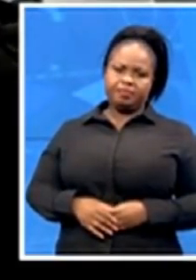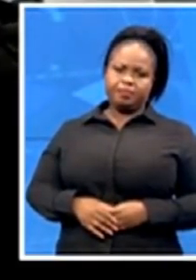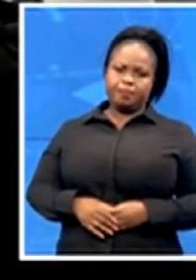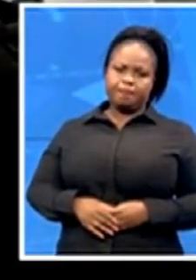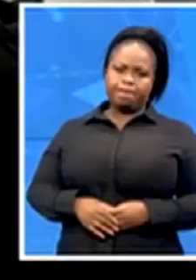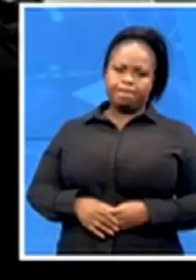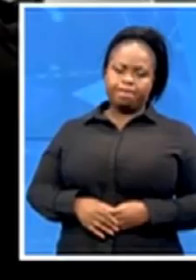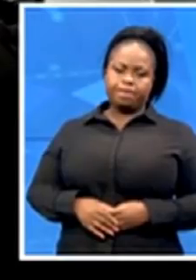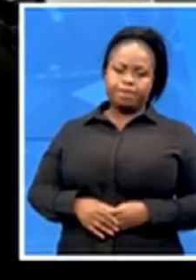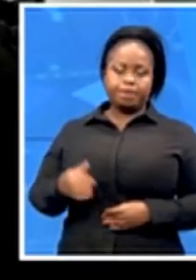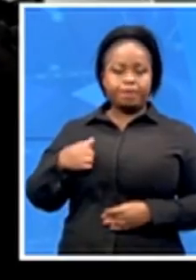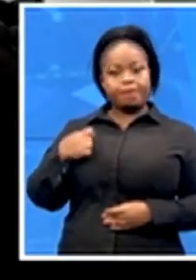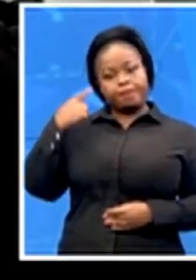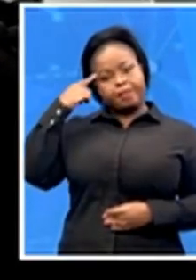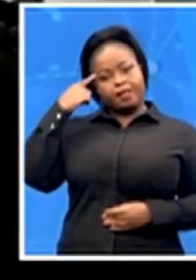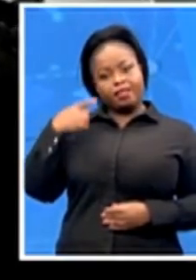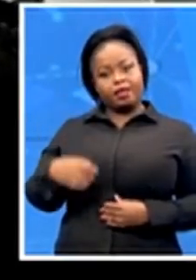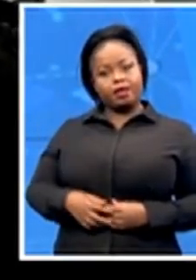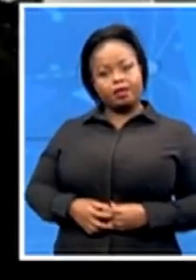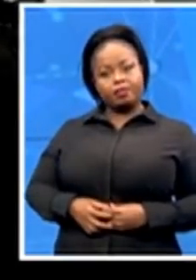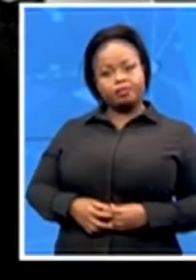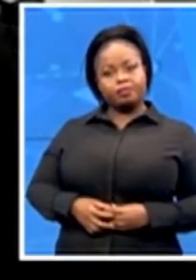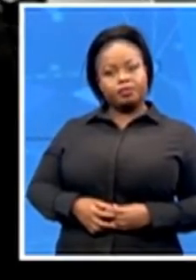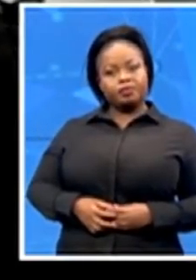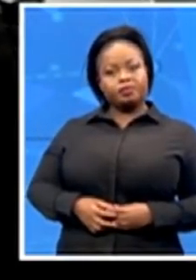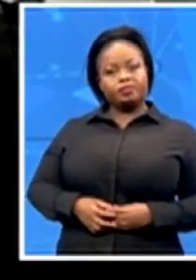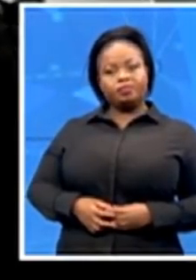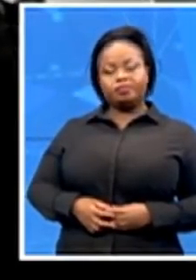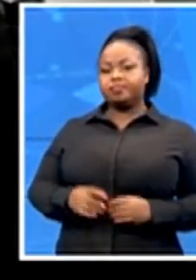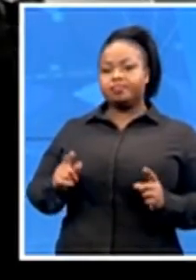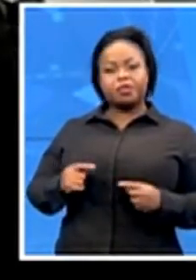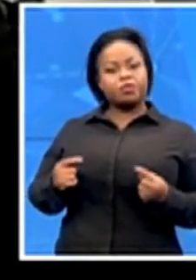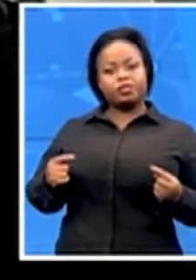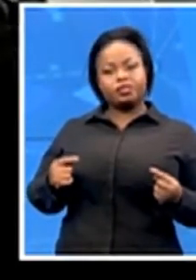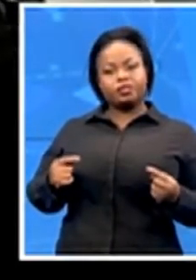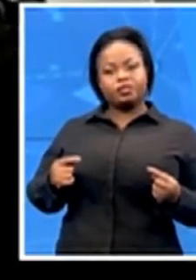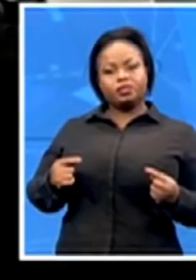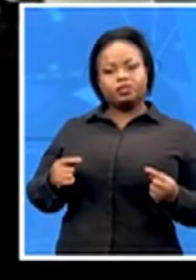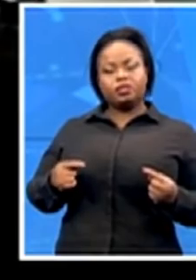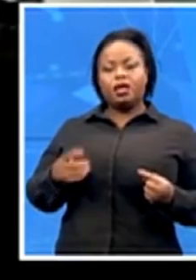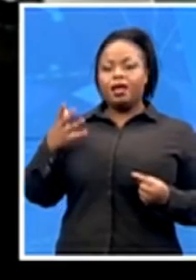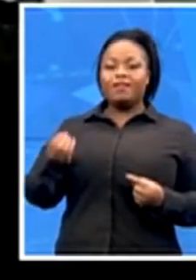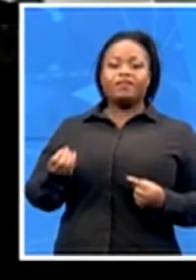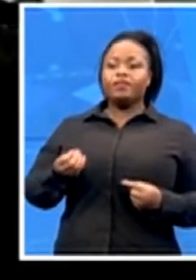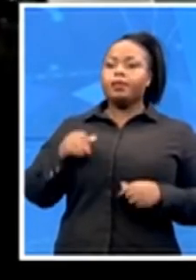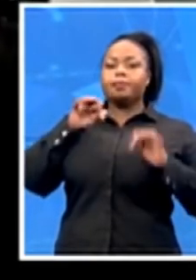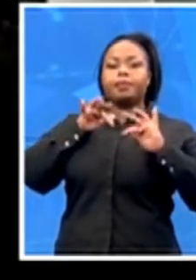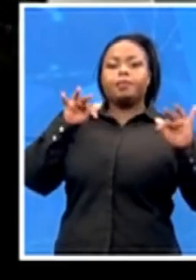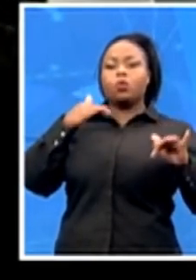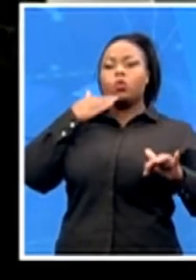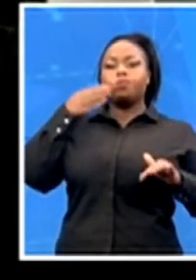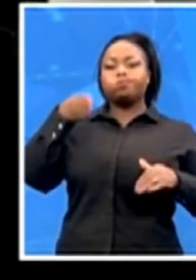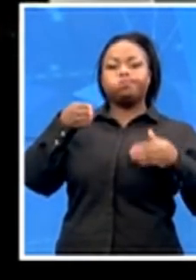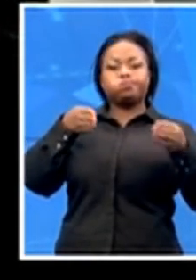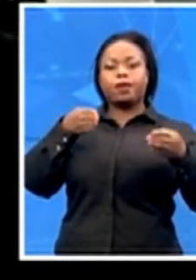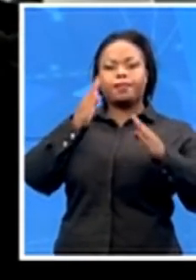they would have deployed assets to to avoid a situation where people came into that